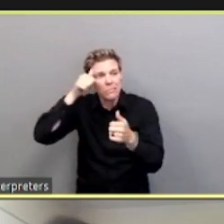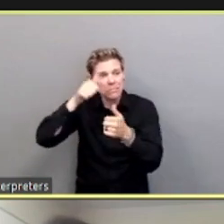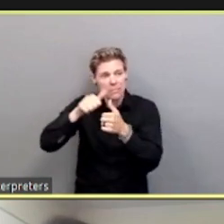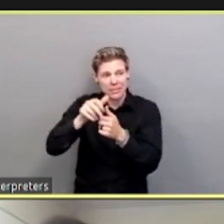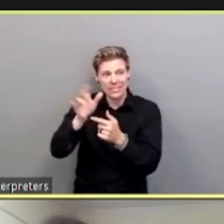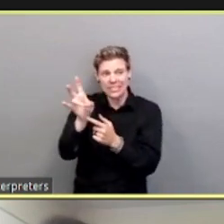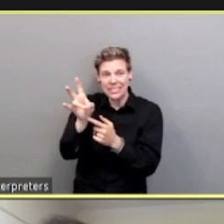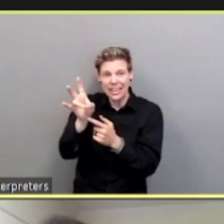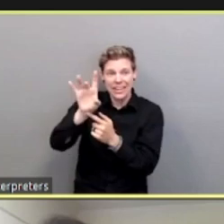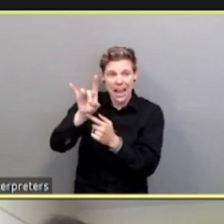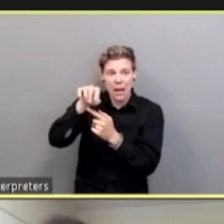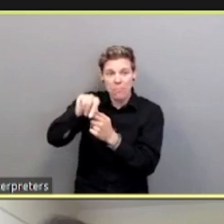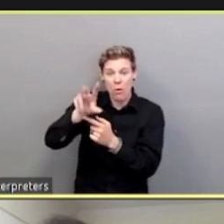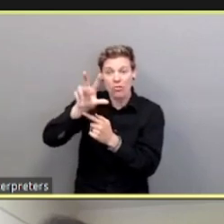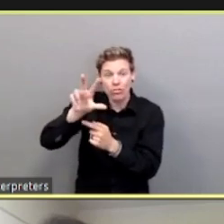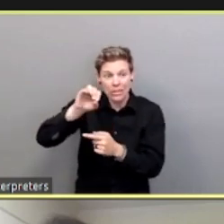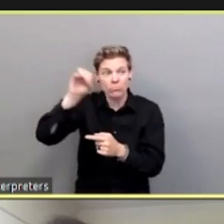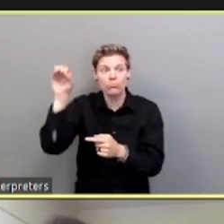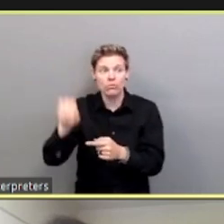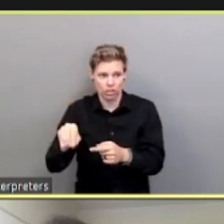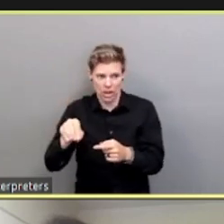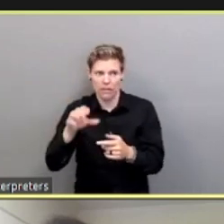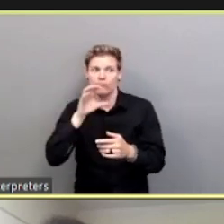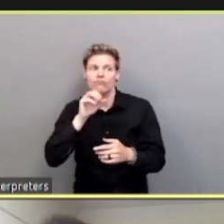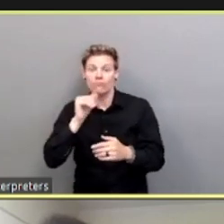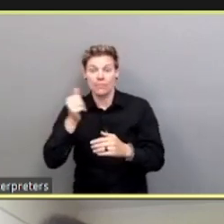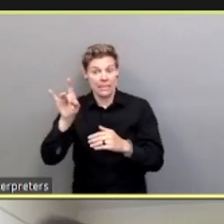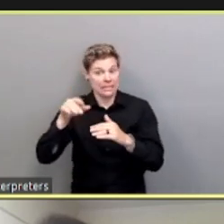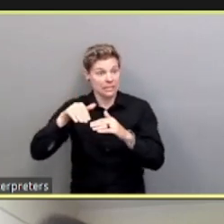78.3% of New Mexicans 18 and over, and